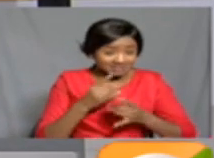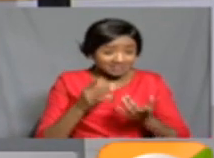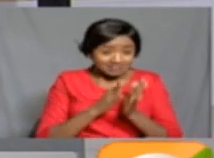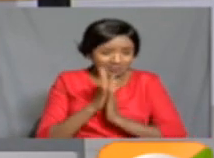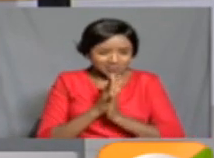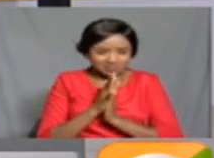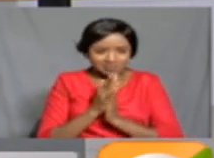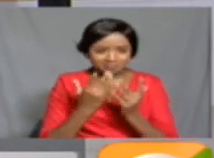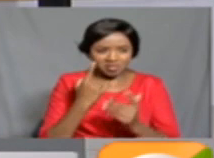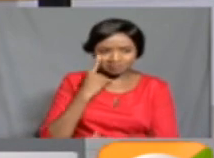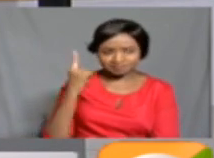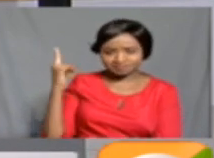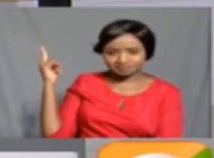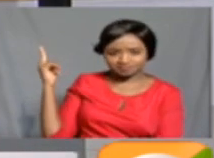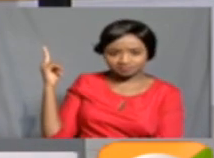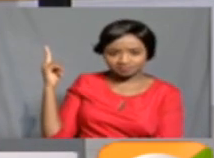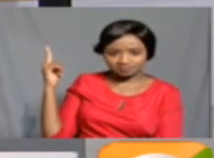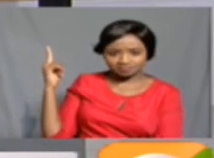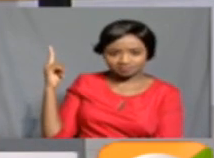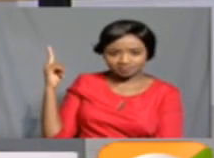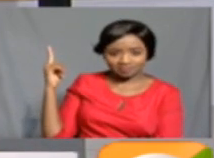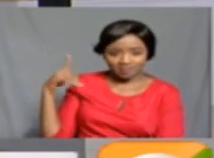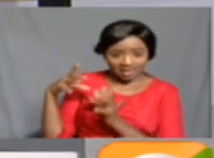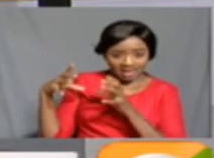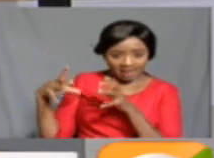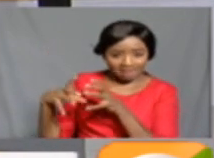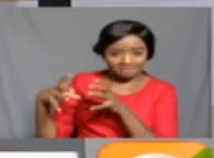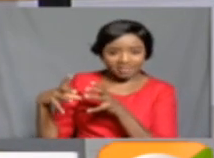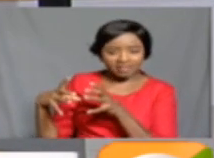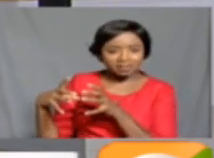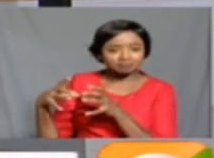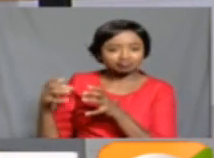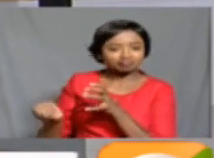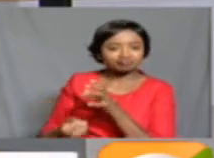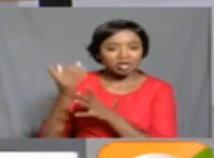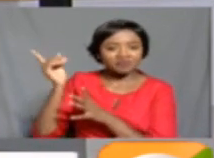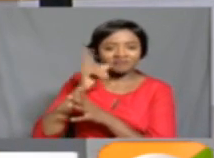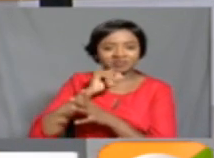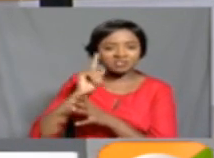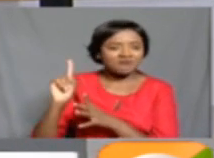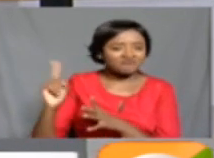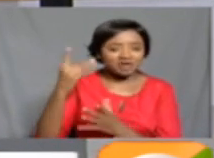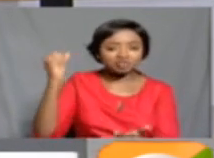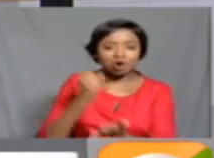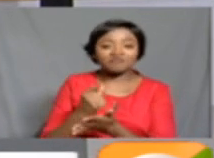Shanghai Green Chain. Now, this is a company that has already set up its first office